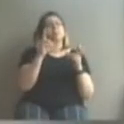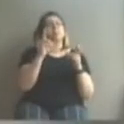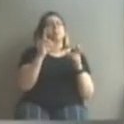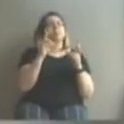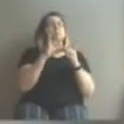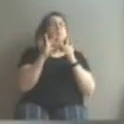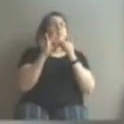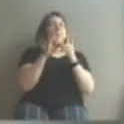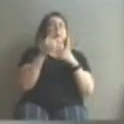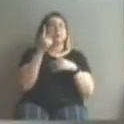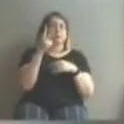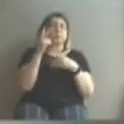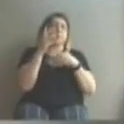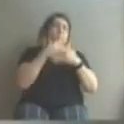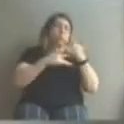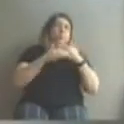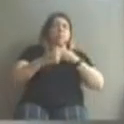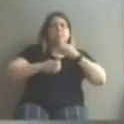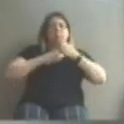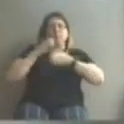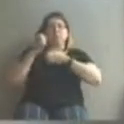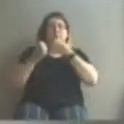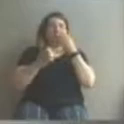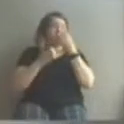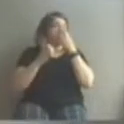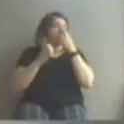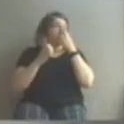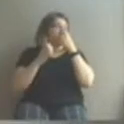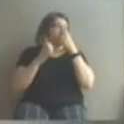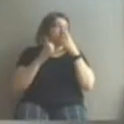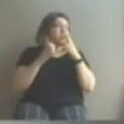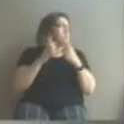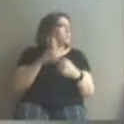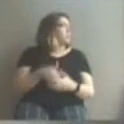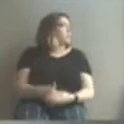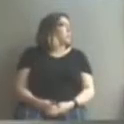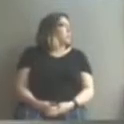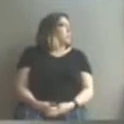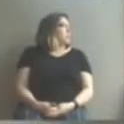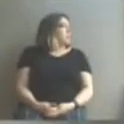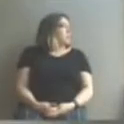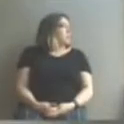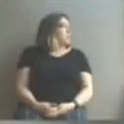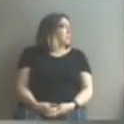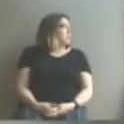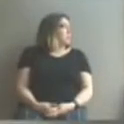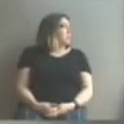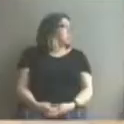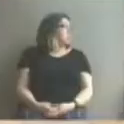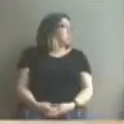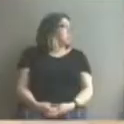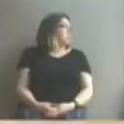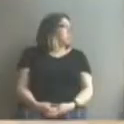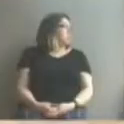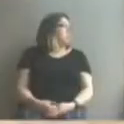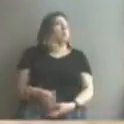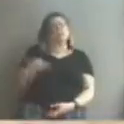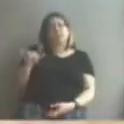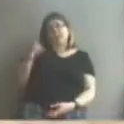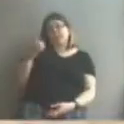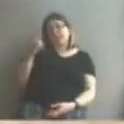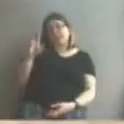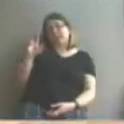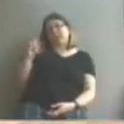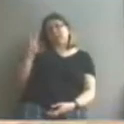How does that fit in with RP, PBIS, do you that, know? That social emotional learning work is directed by Dr. Averett